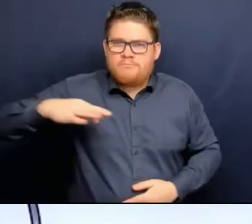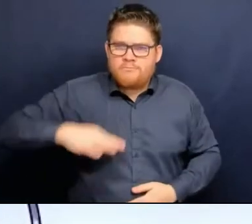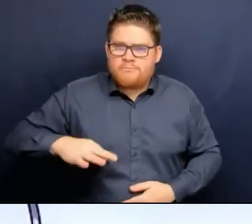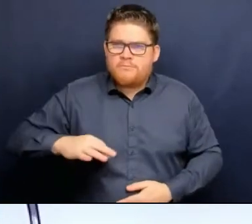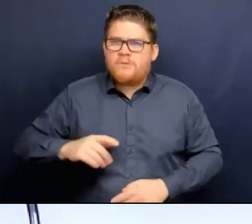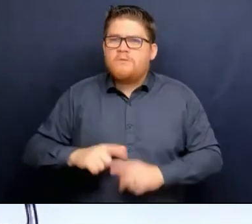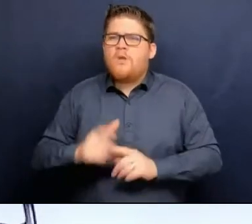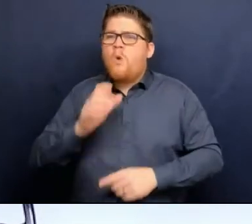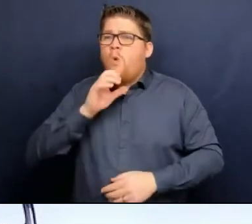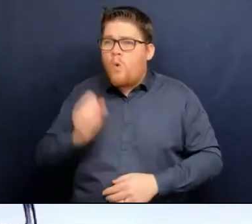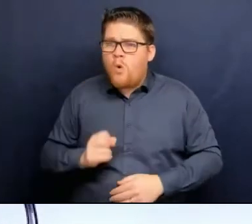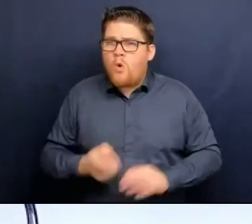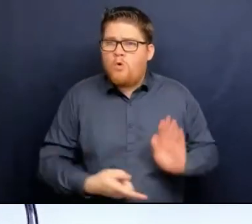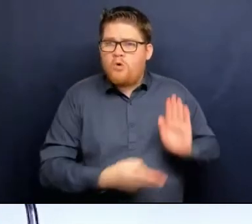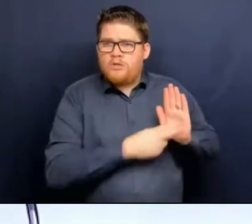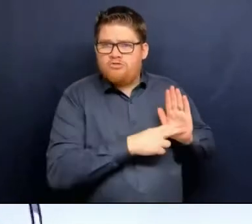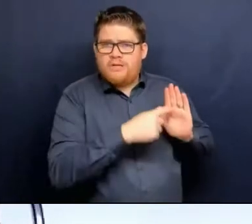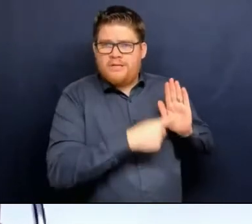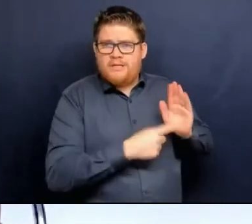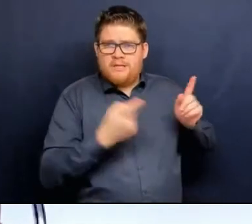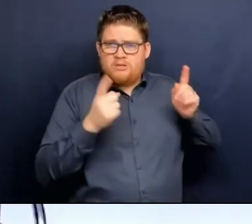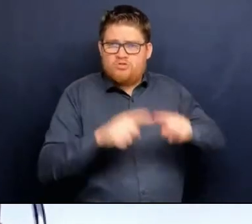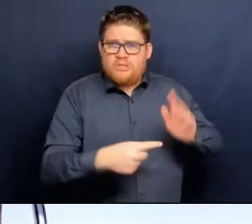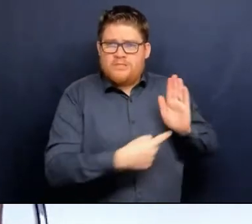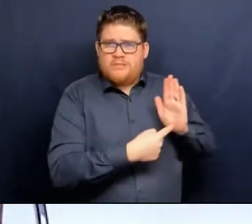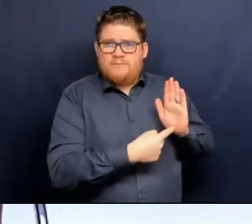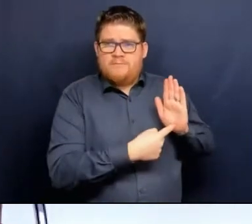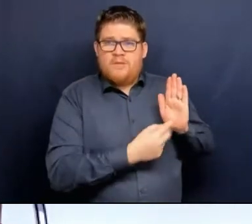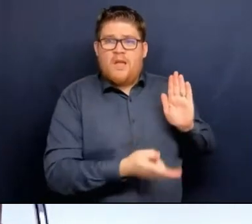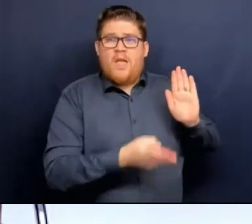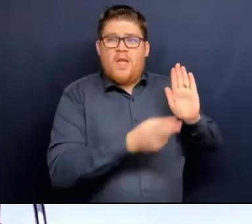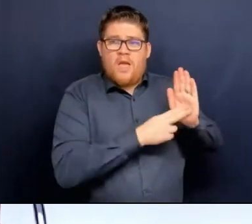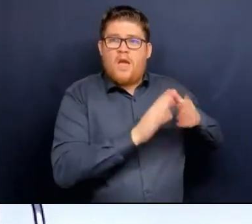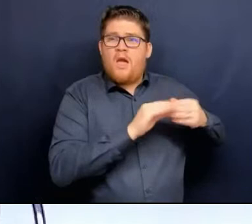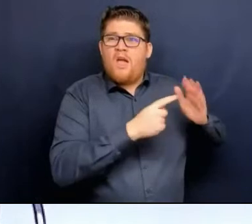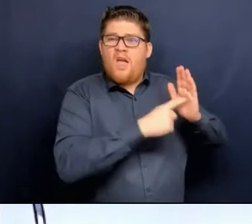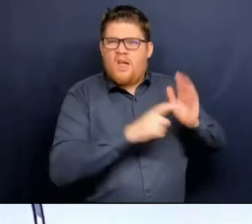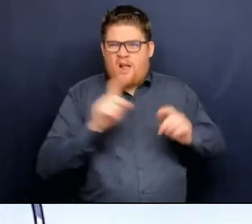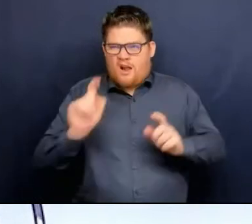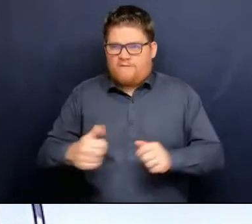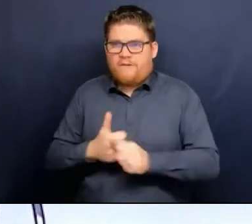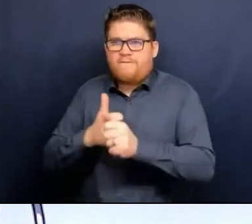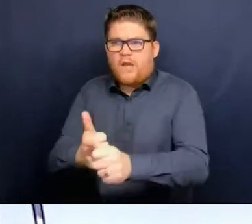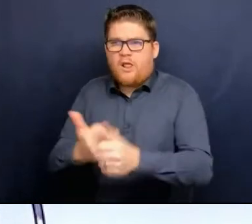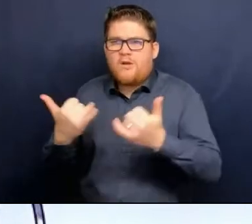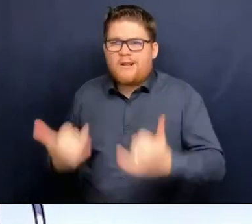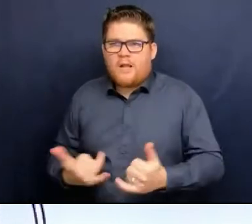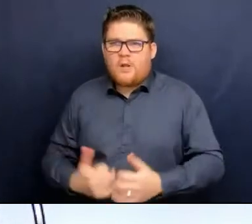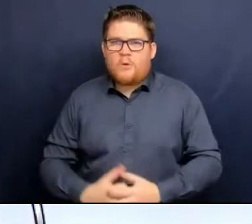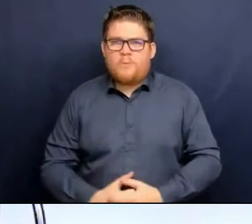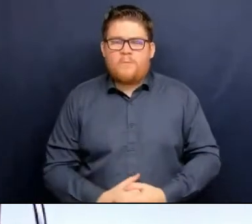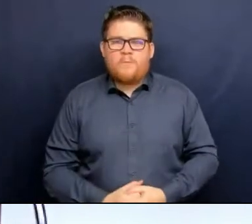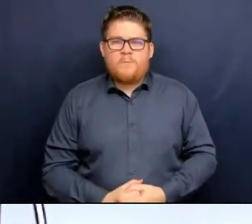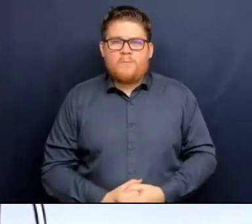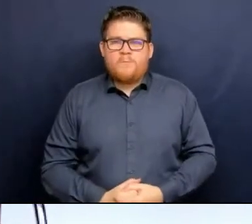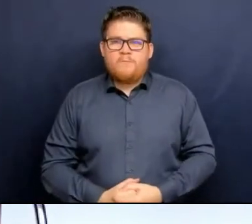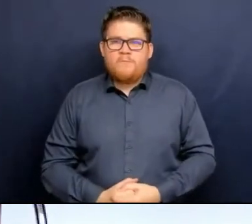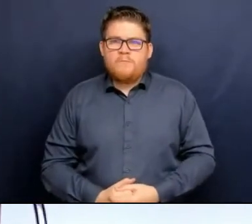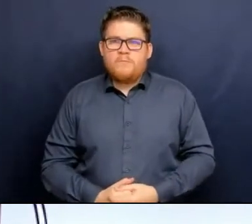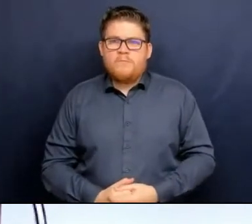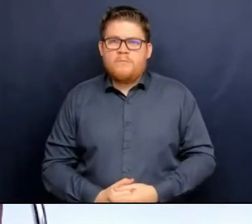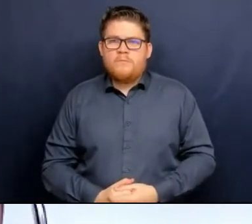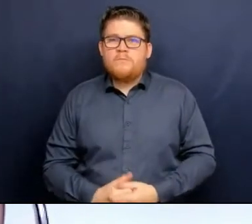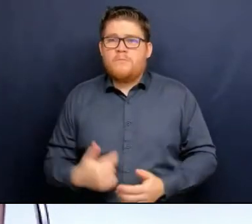As a part of the work under the action plan, the province and the modern treaty nations have entered into a shared priorities framework.